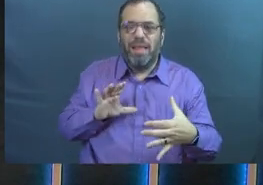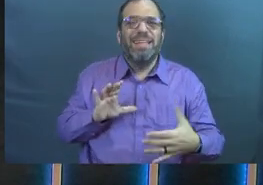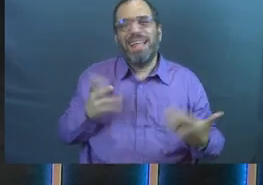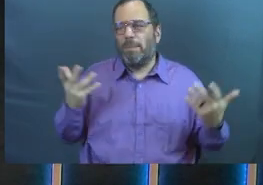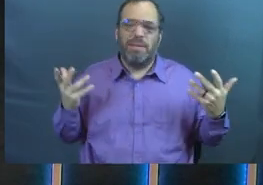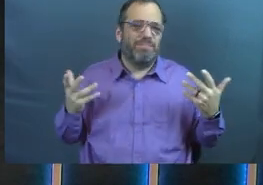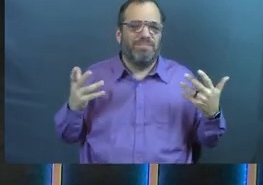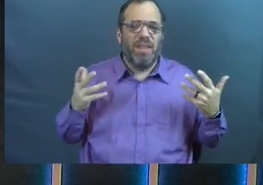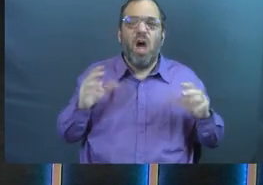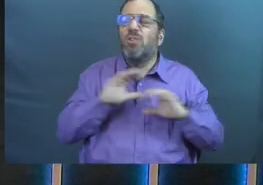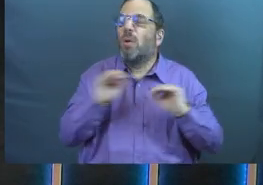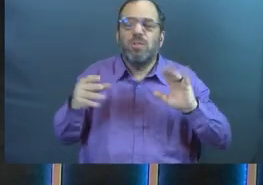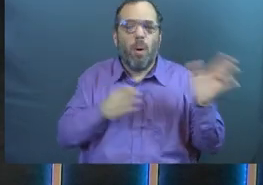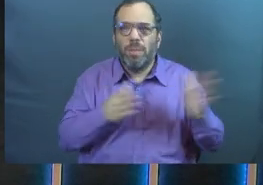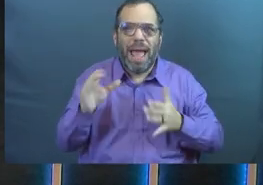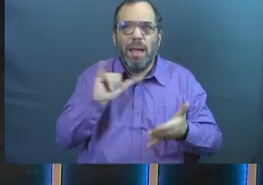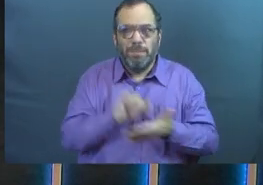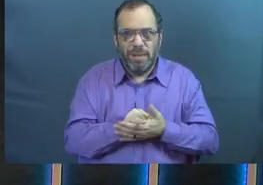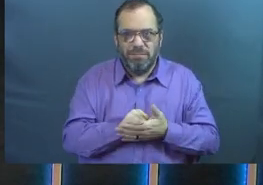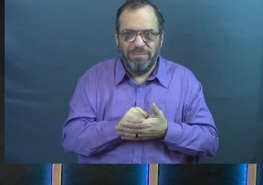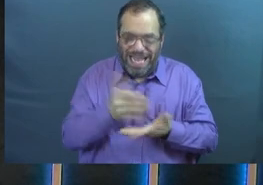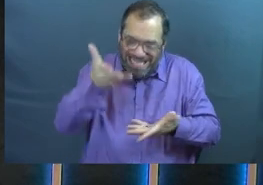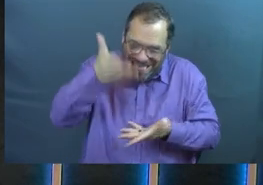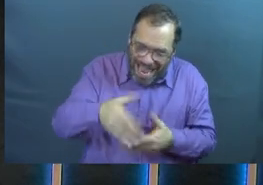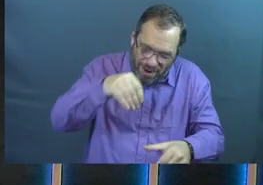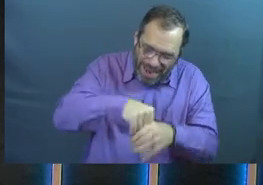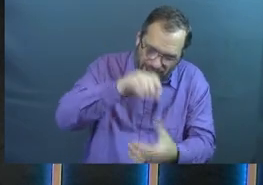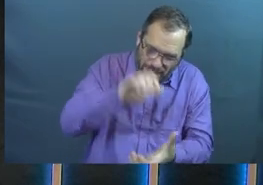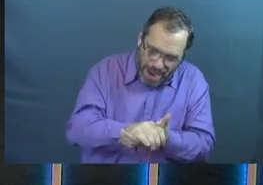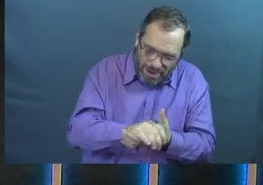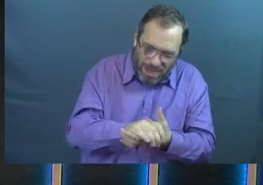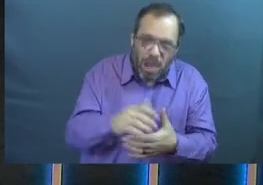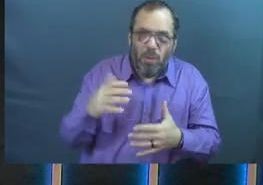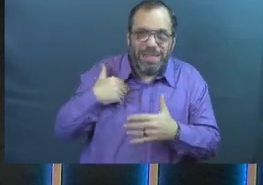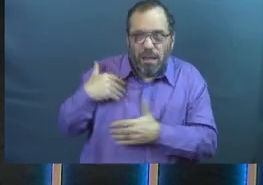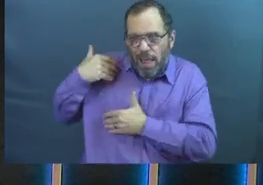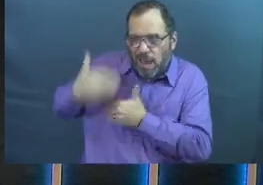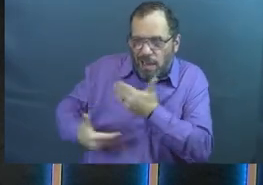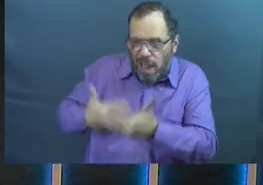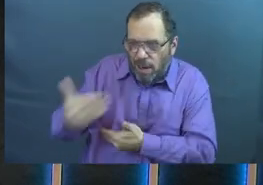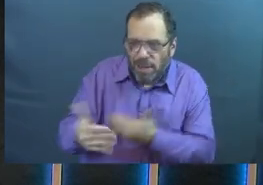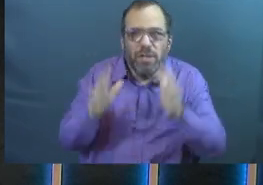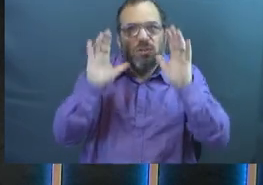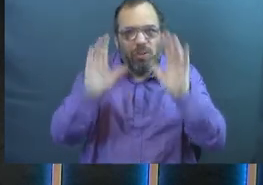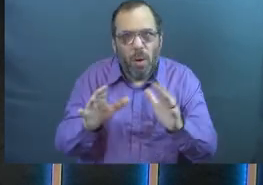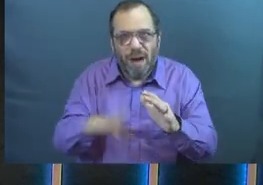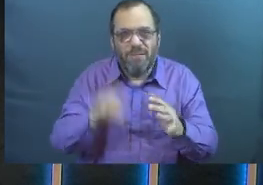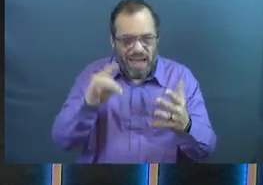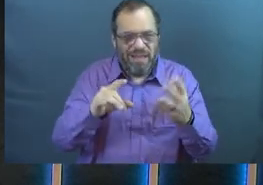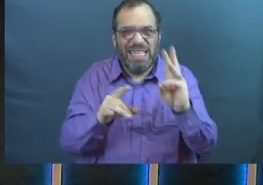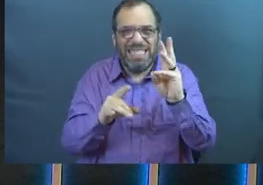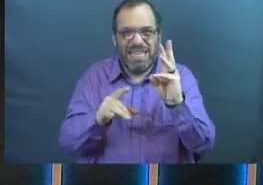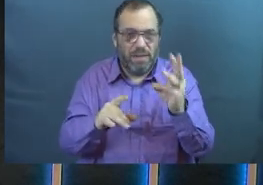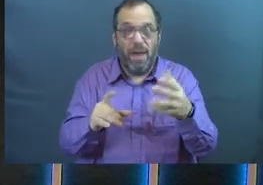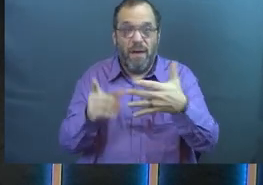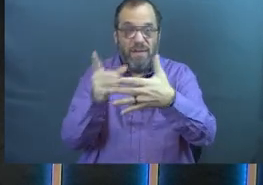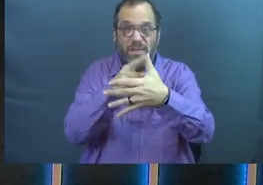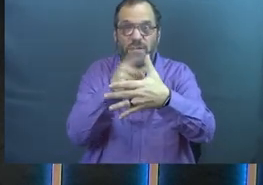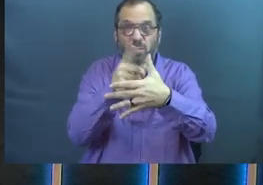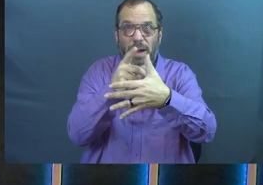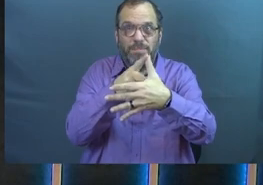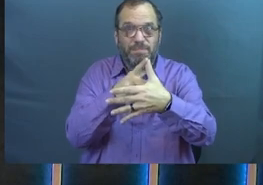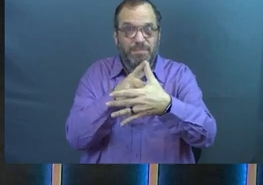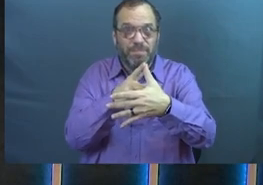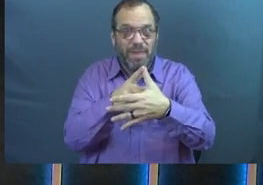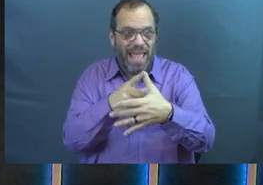course, no one meant to, but they're still there, yes? We still inherited them. So let's find these lies. The very first lie,